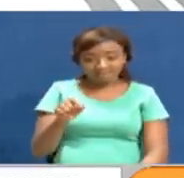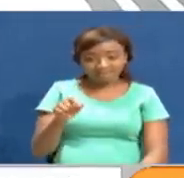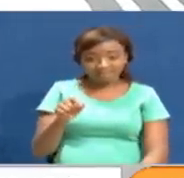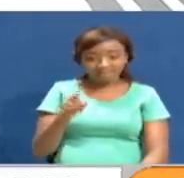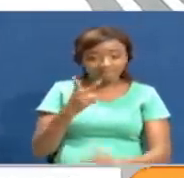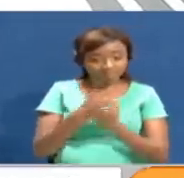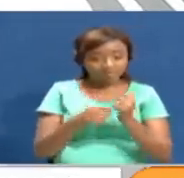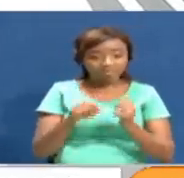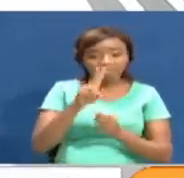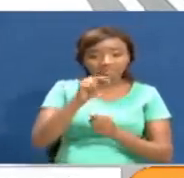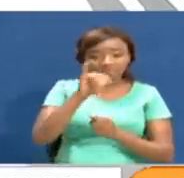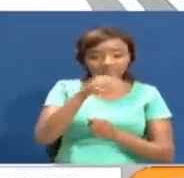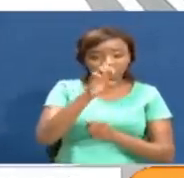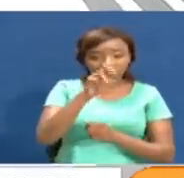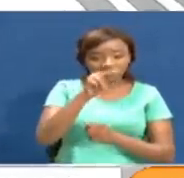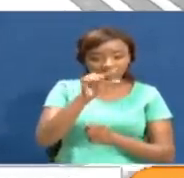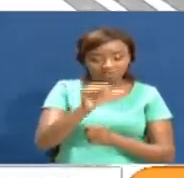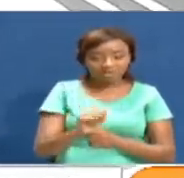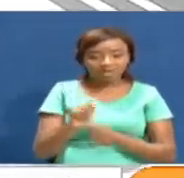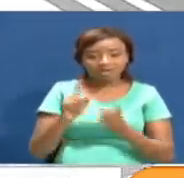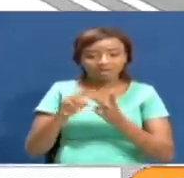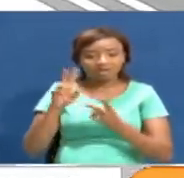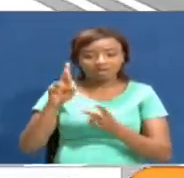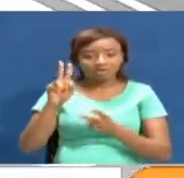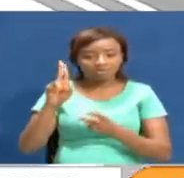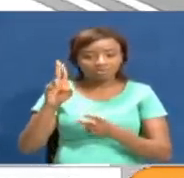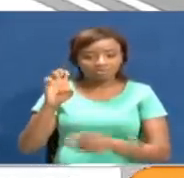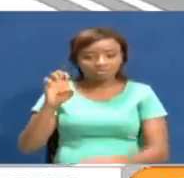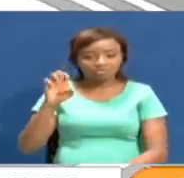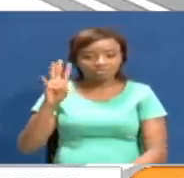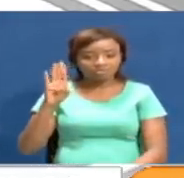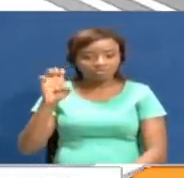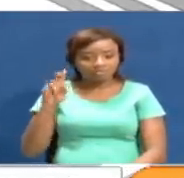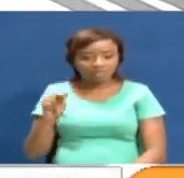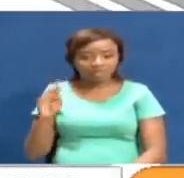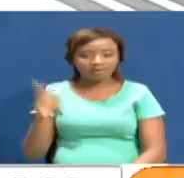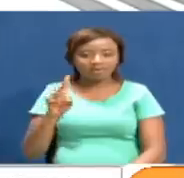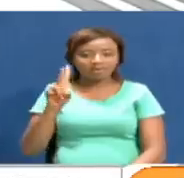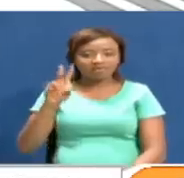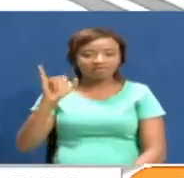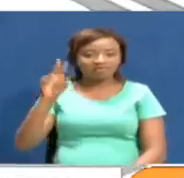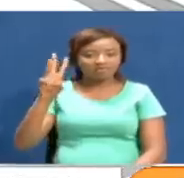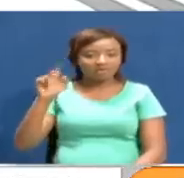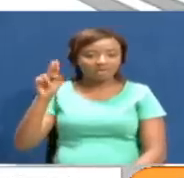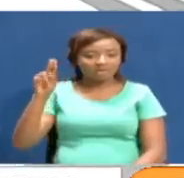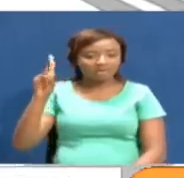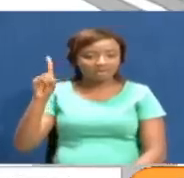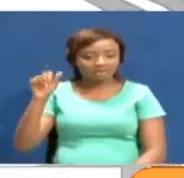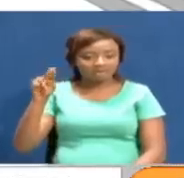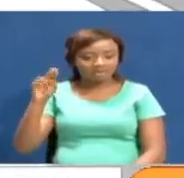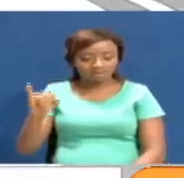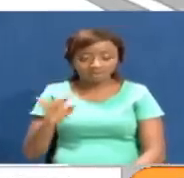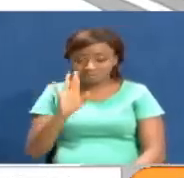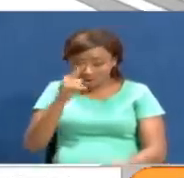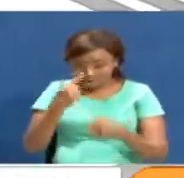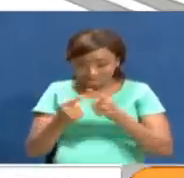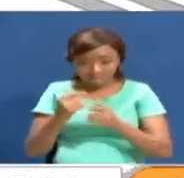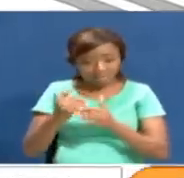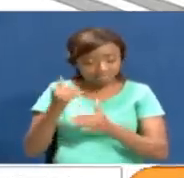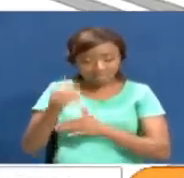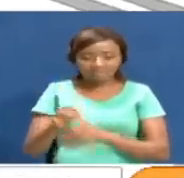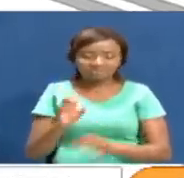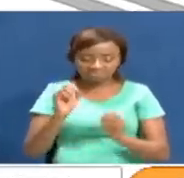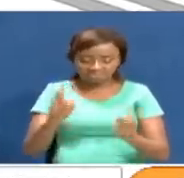kwa Jenga? And Mukuru Viawandani. Eish. I'm going to hold you to that, General. Yes. 1 year from now?